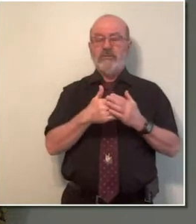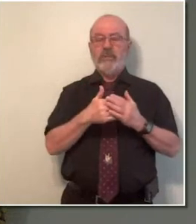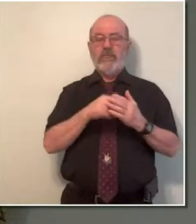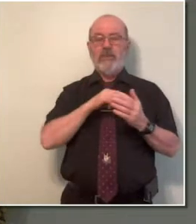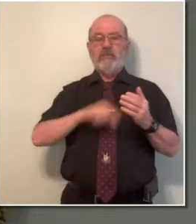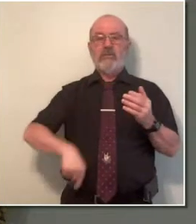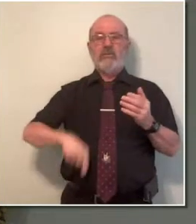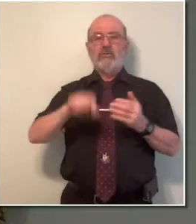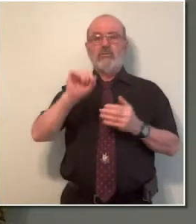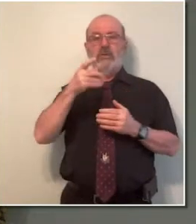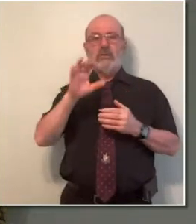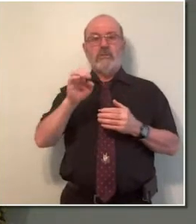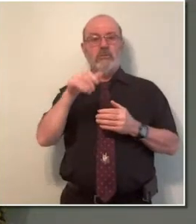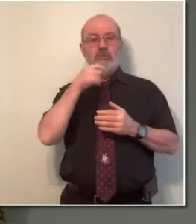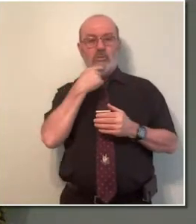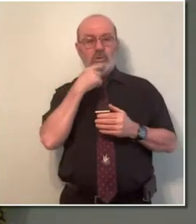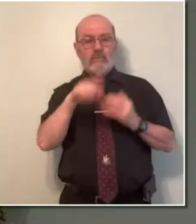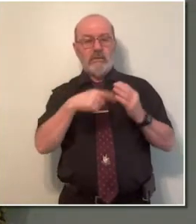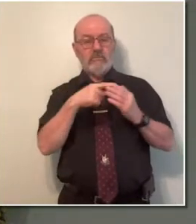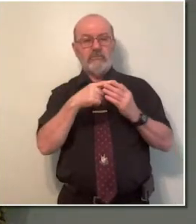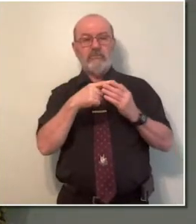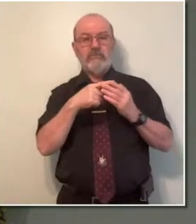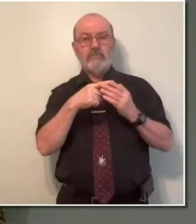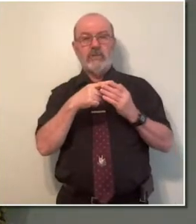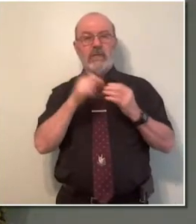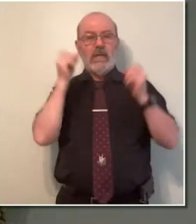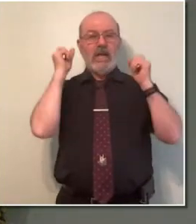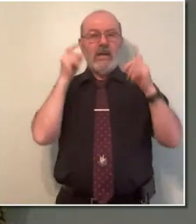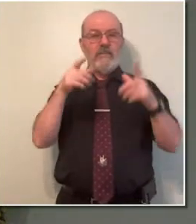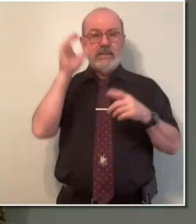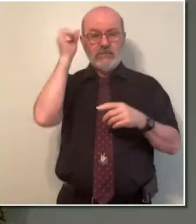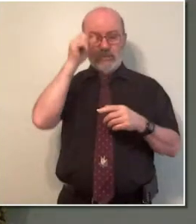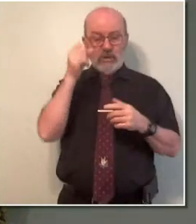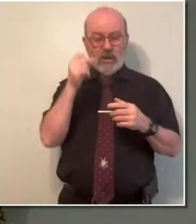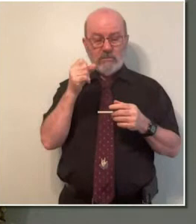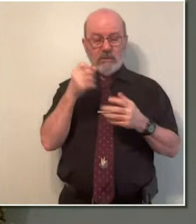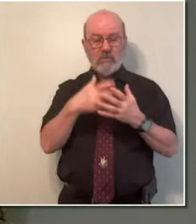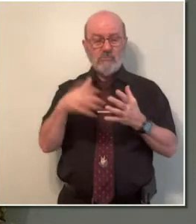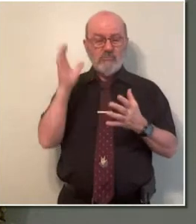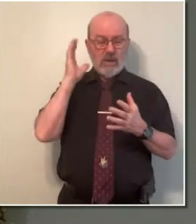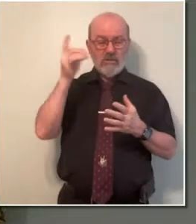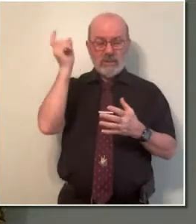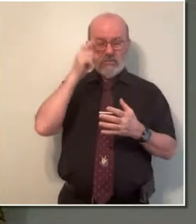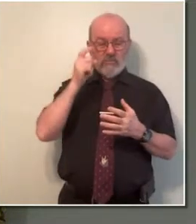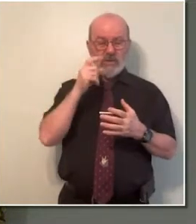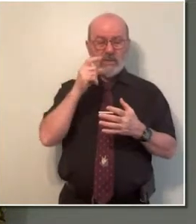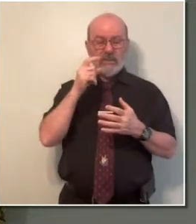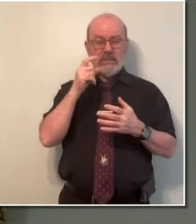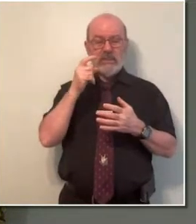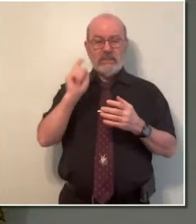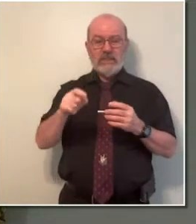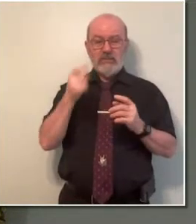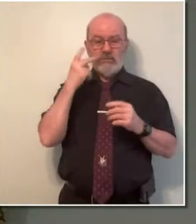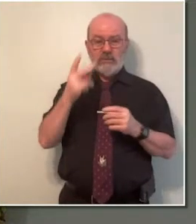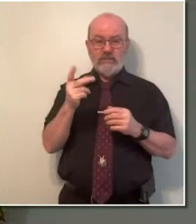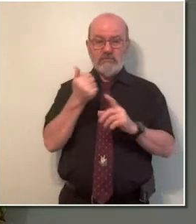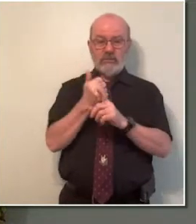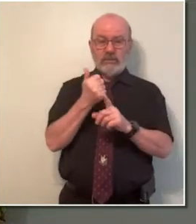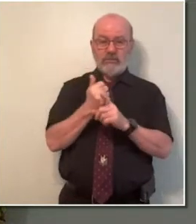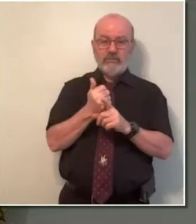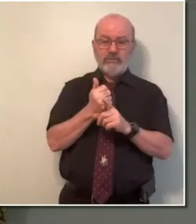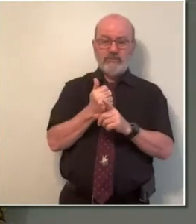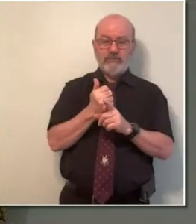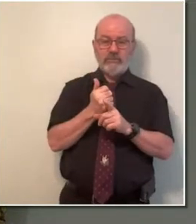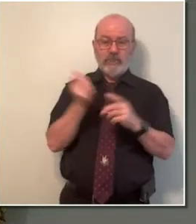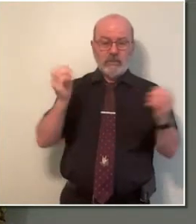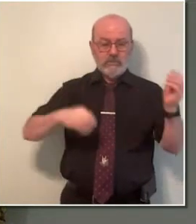heard, she was told about how amazing Solomon was and how wealthy and how wise he was. And she just had to see it for herself. And she packed up all